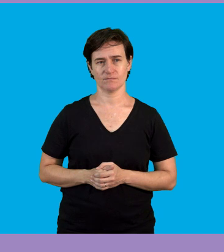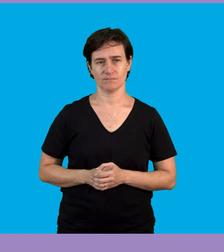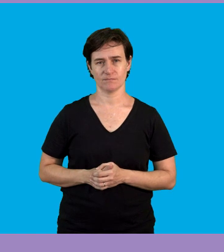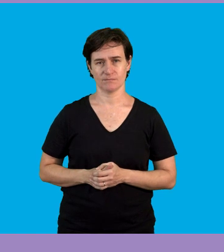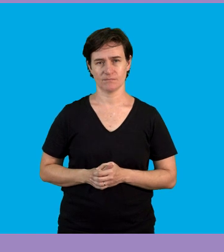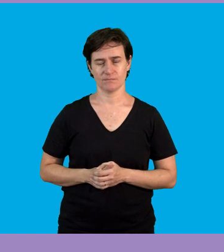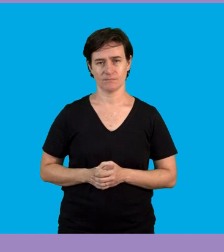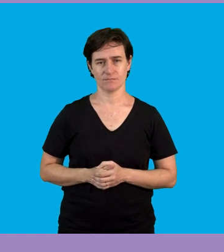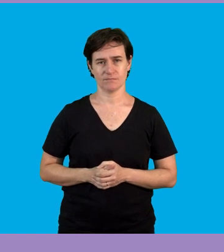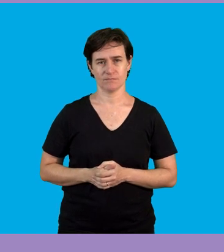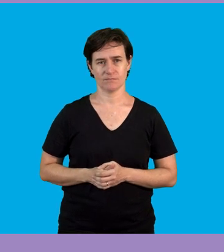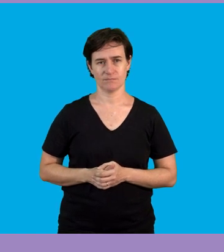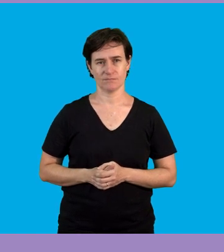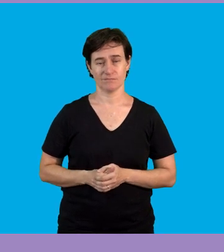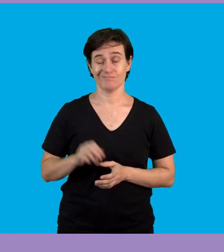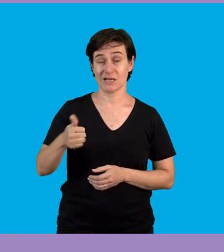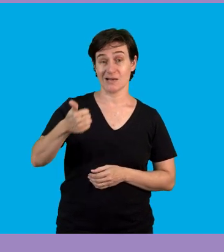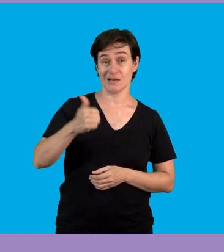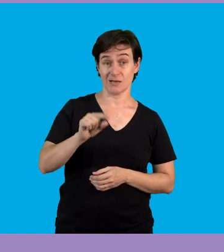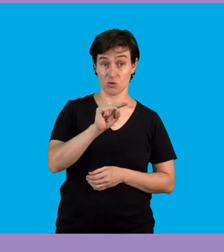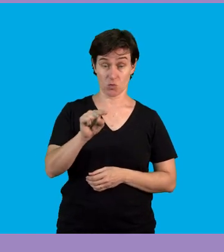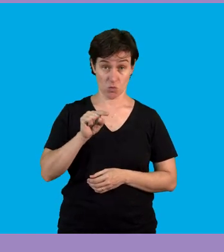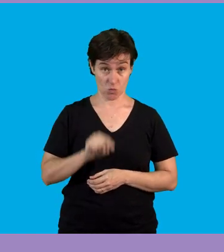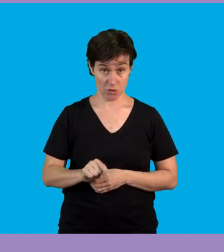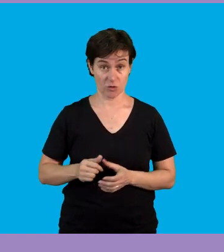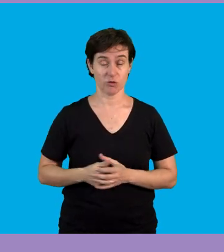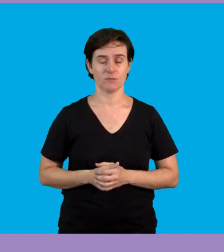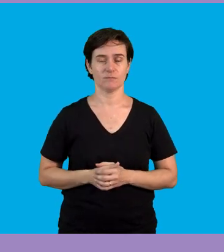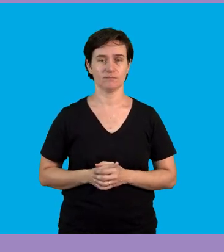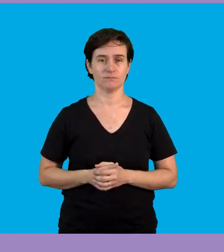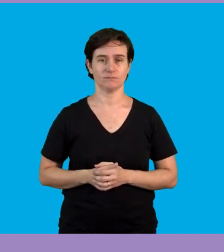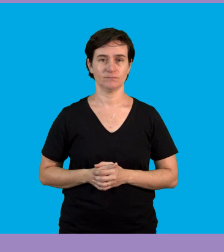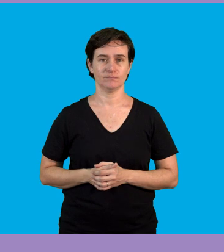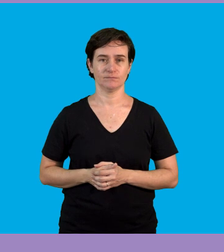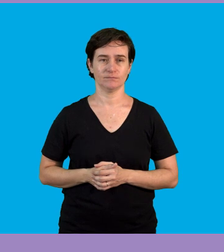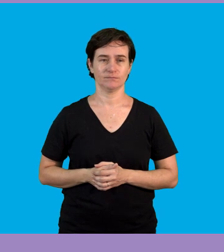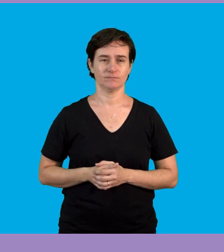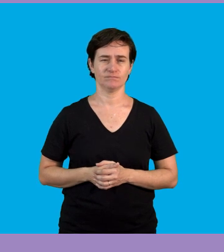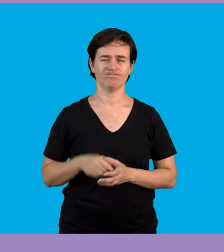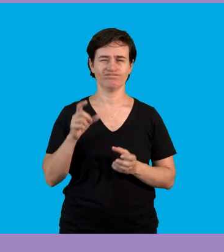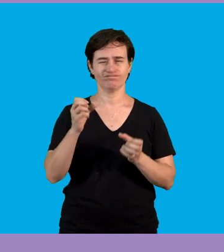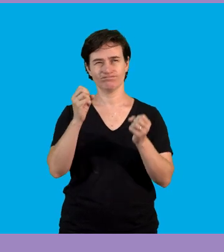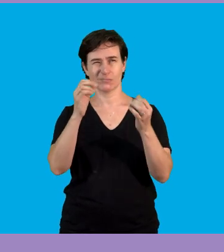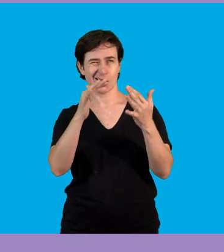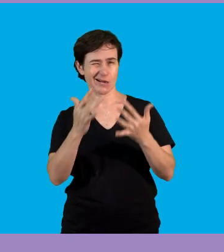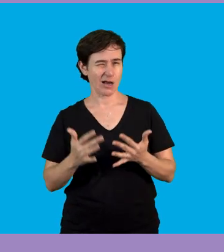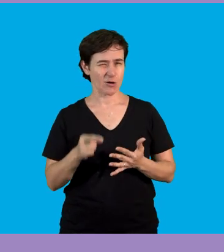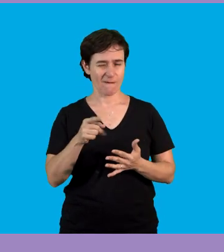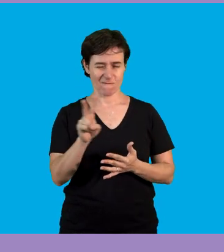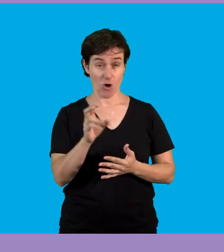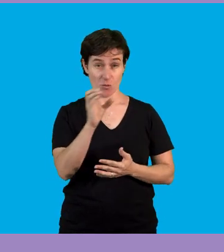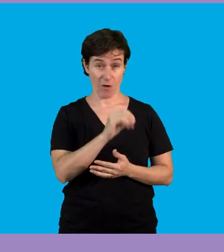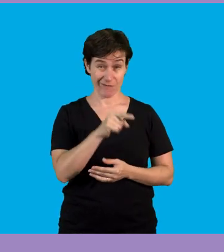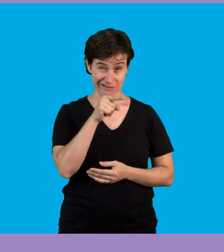Let's move over to our next question. Now, the next question here says, calculate the volume